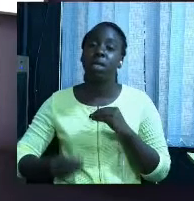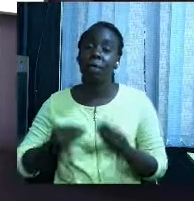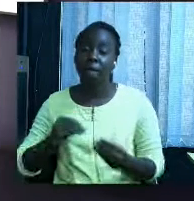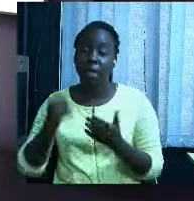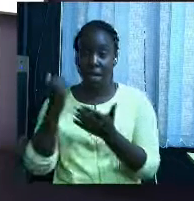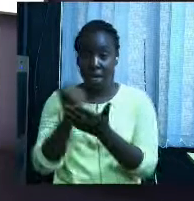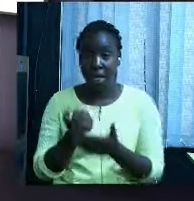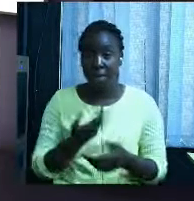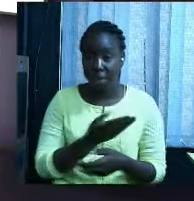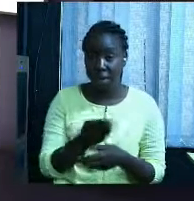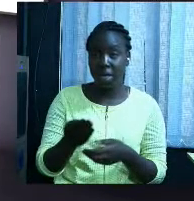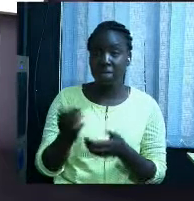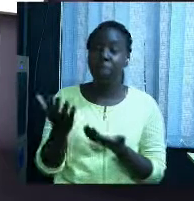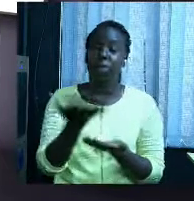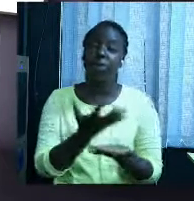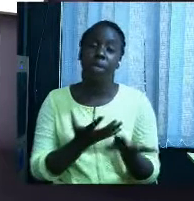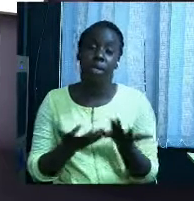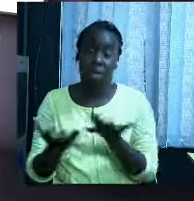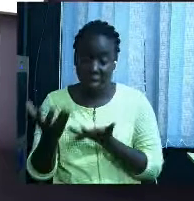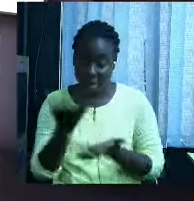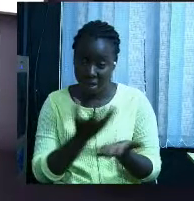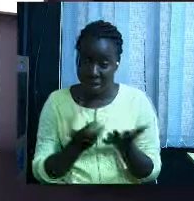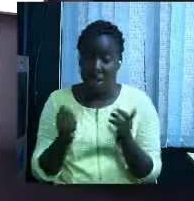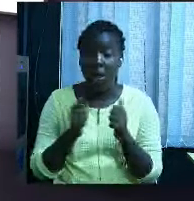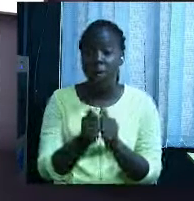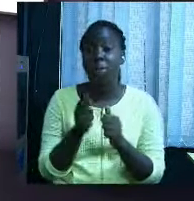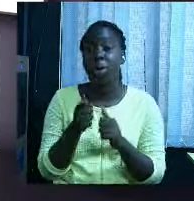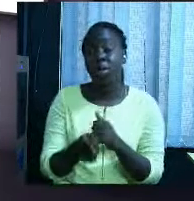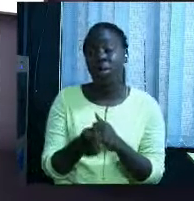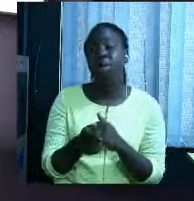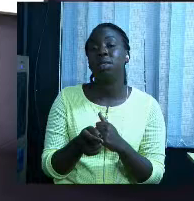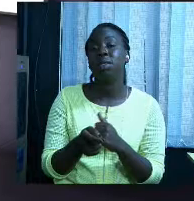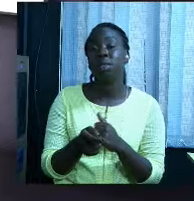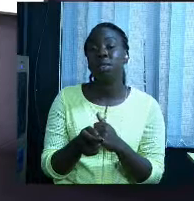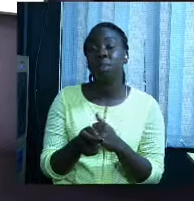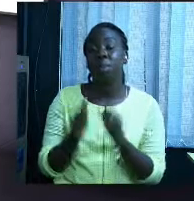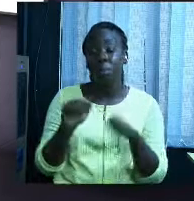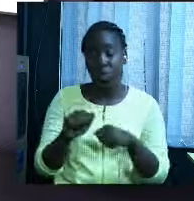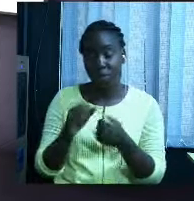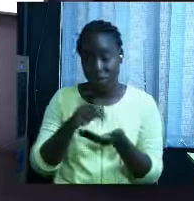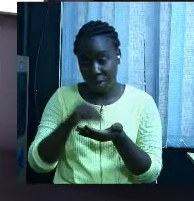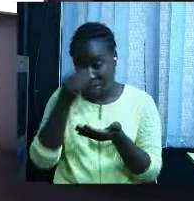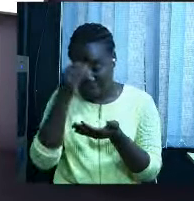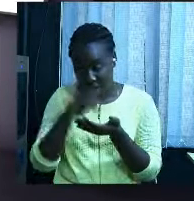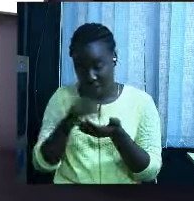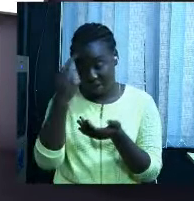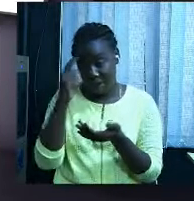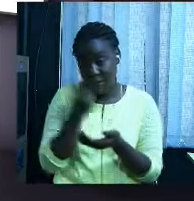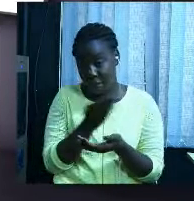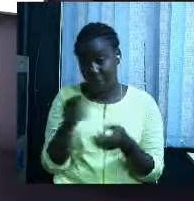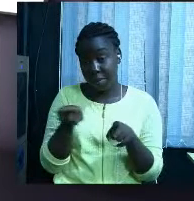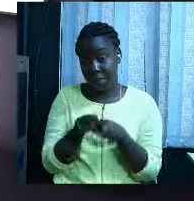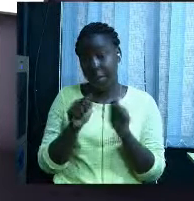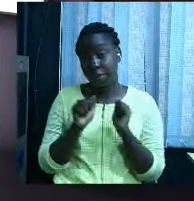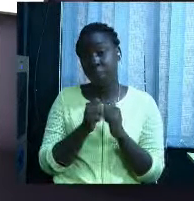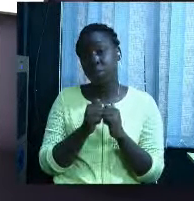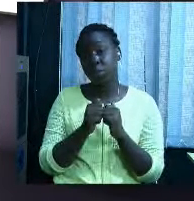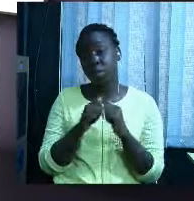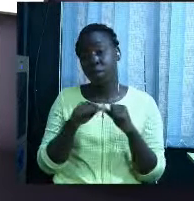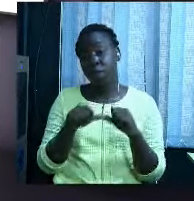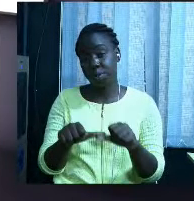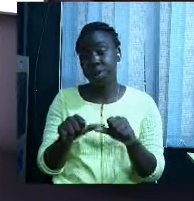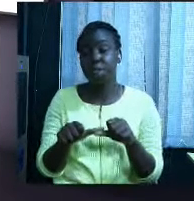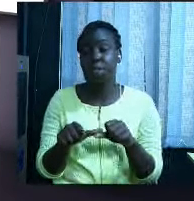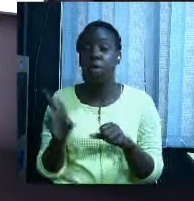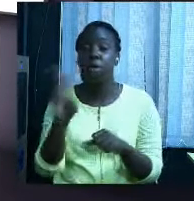to enable them undertake their classes using ICTs.